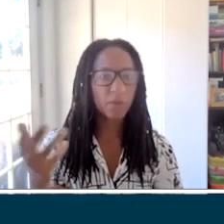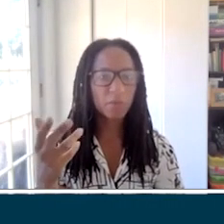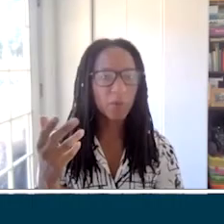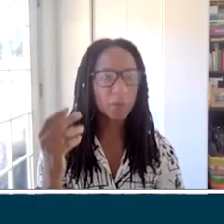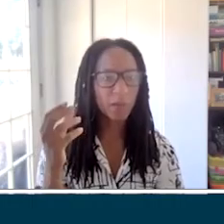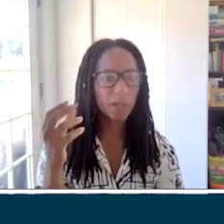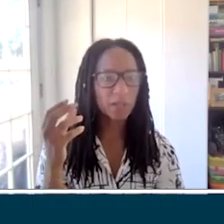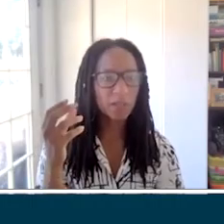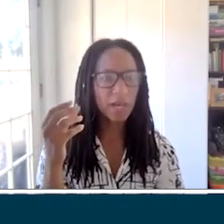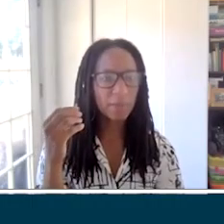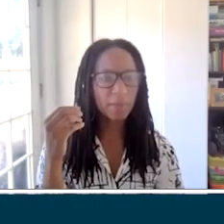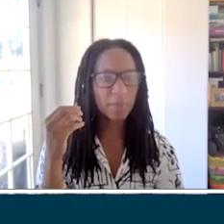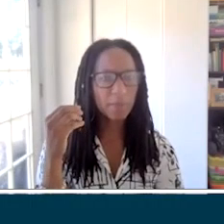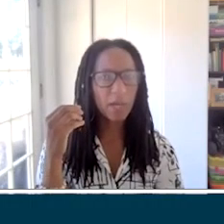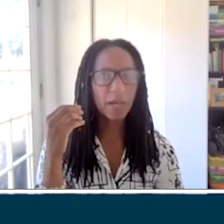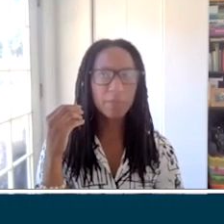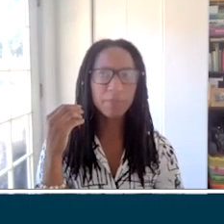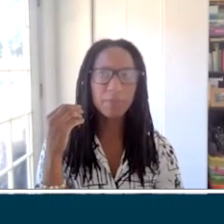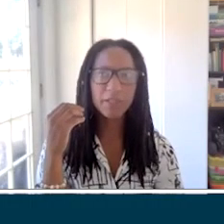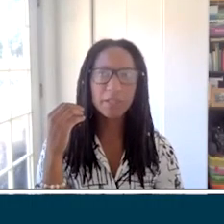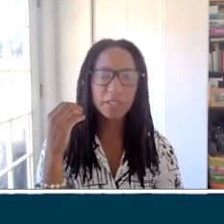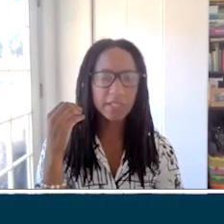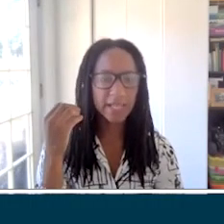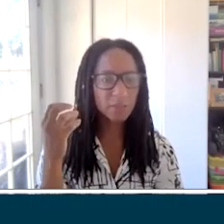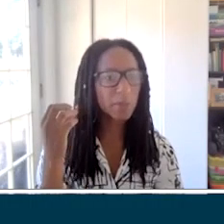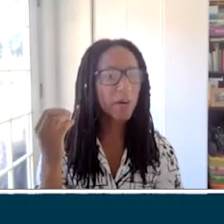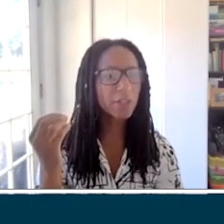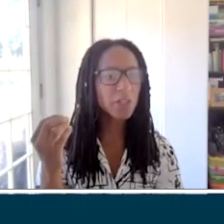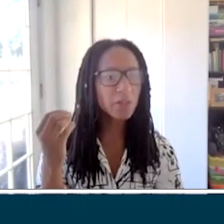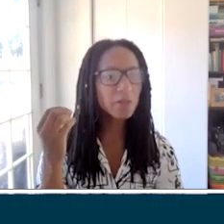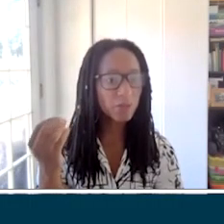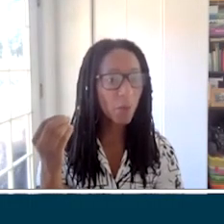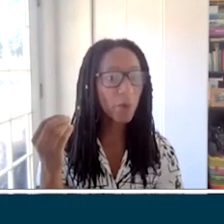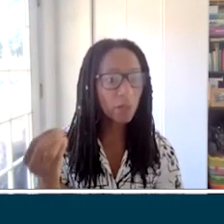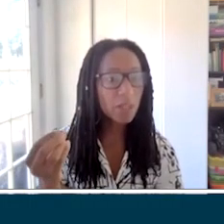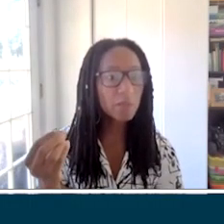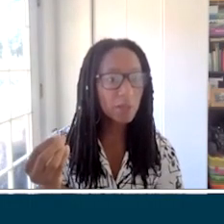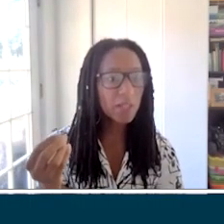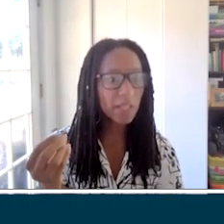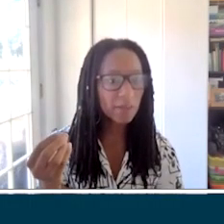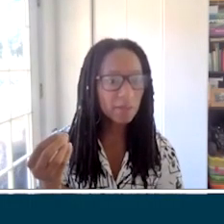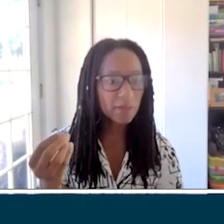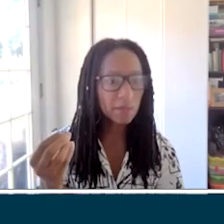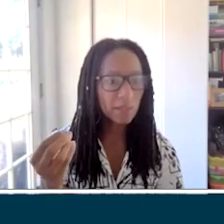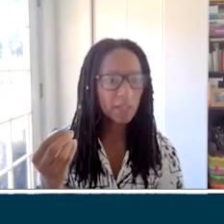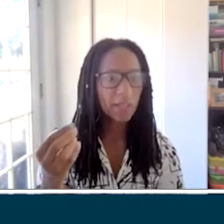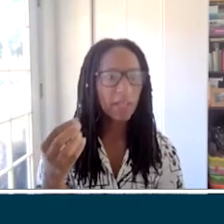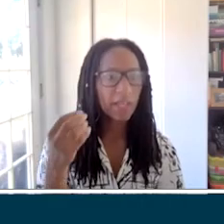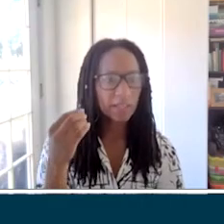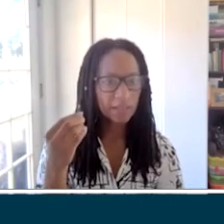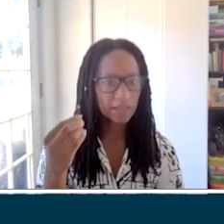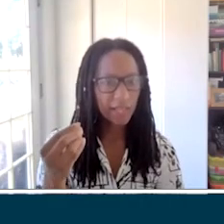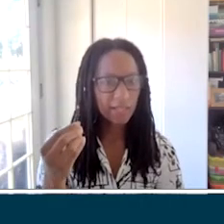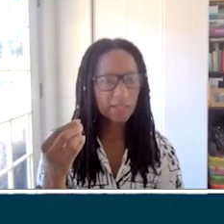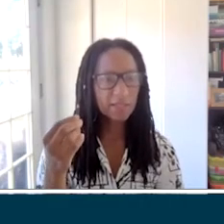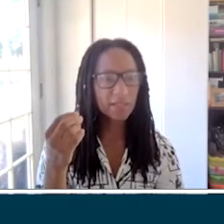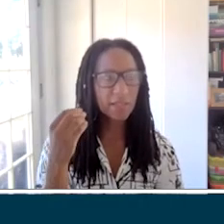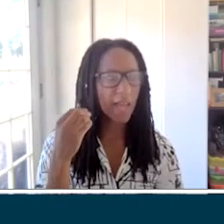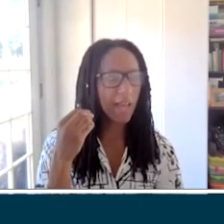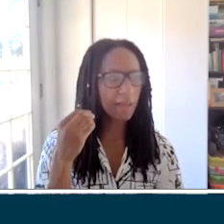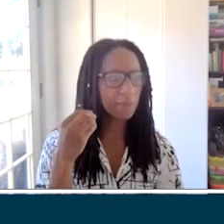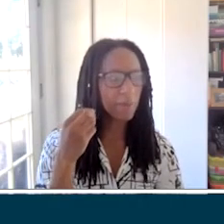chats, but there were like, as Laura said, there were like 50 at one point when I looked up. There's a desperation for